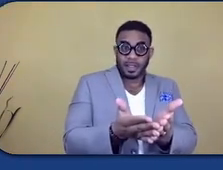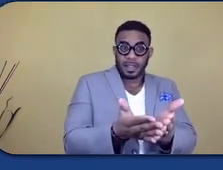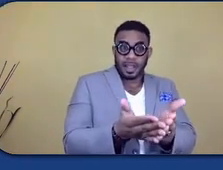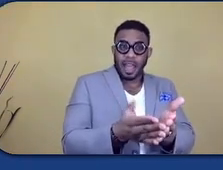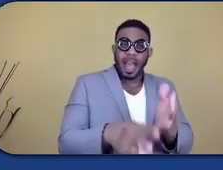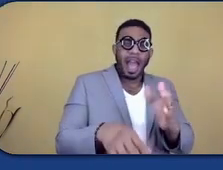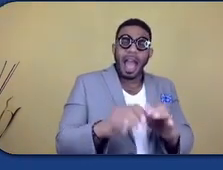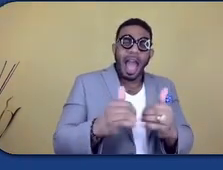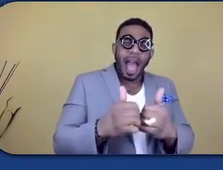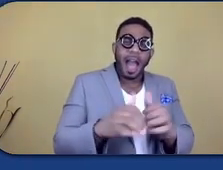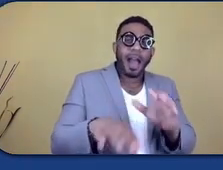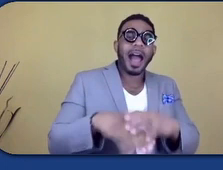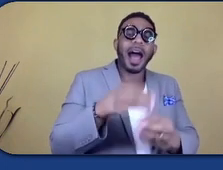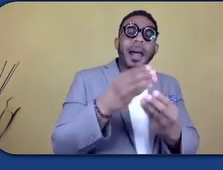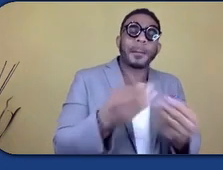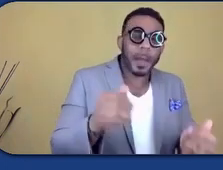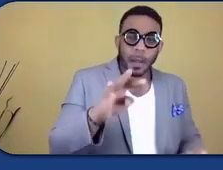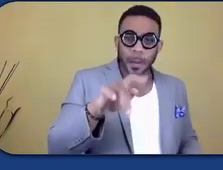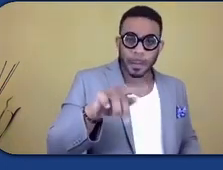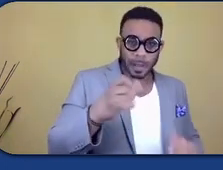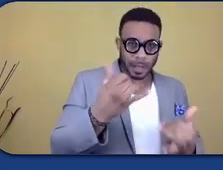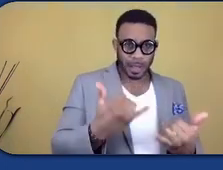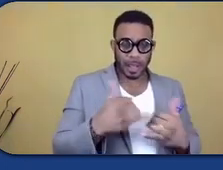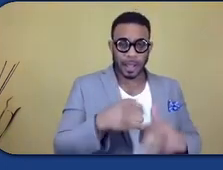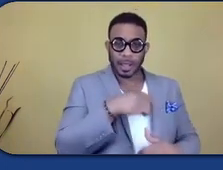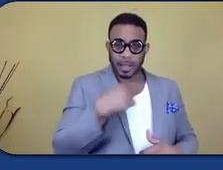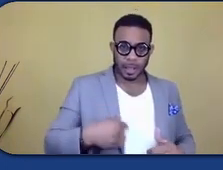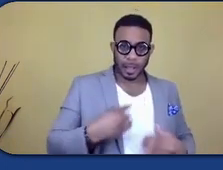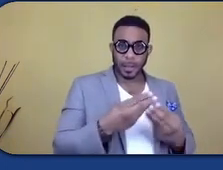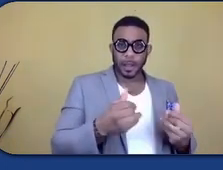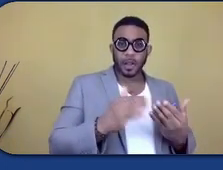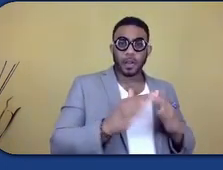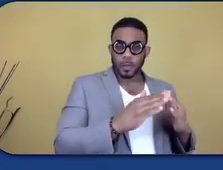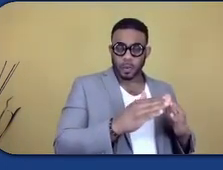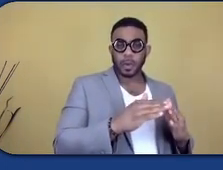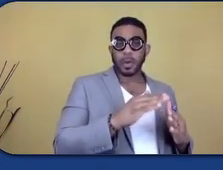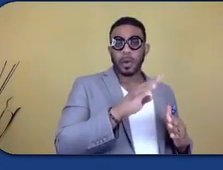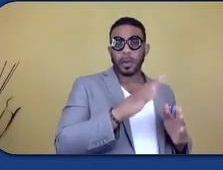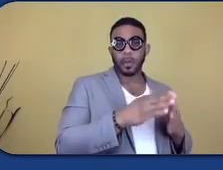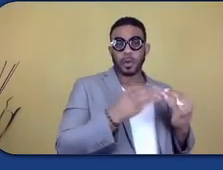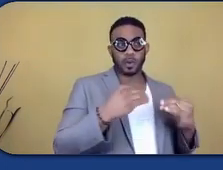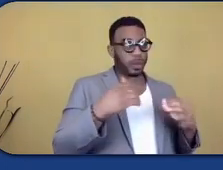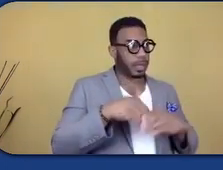out of melted bullets. It's currently in the Charney Milton Community Bookstore here in